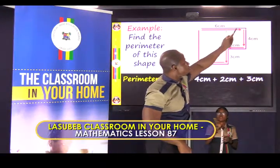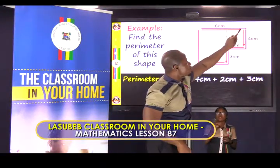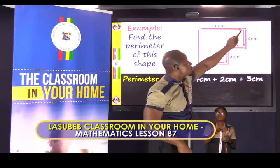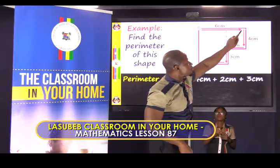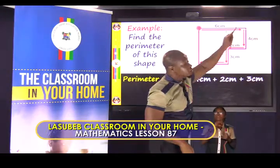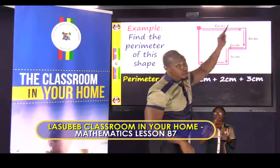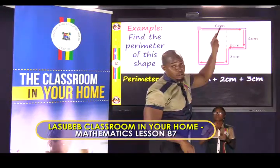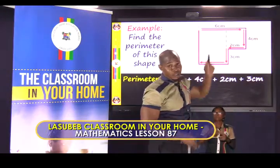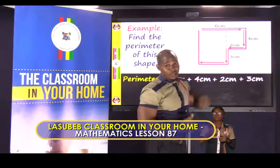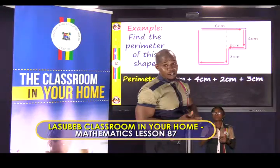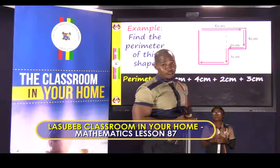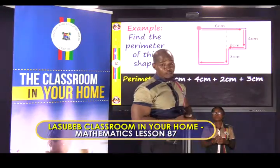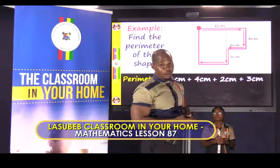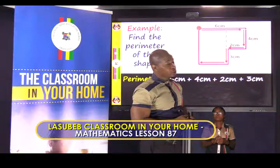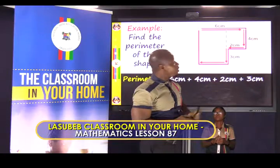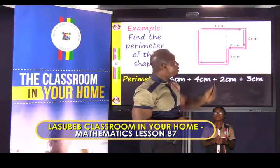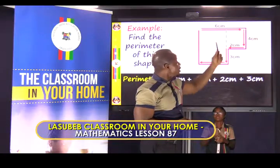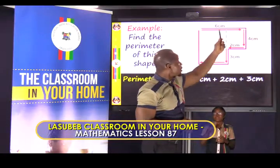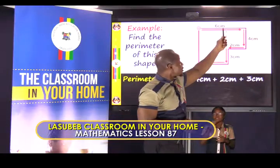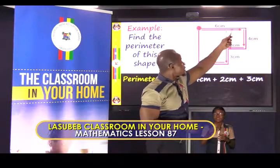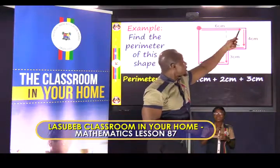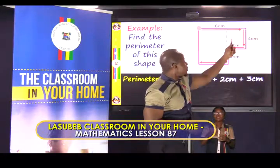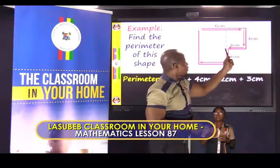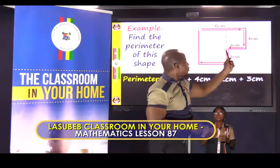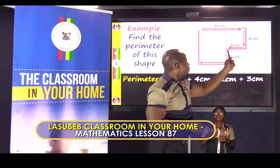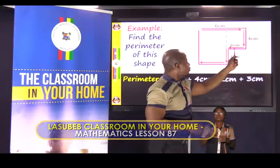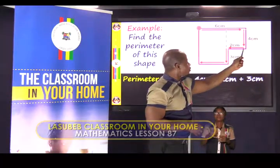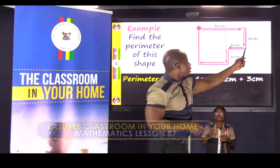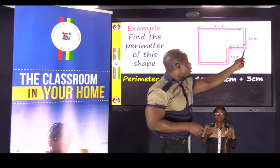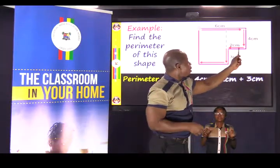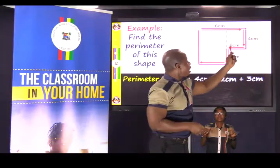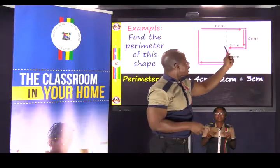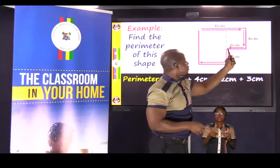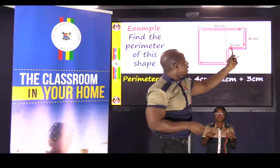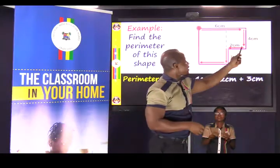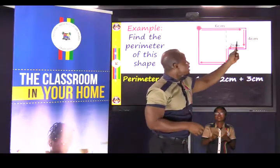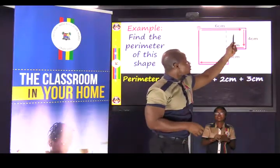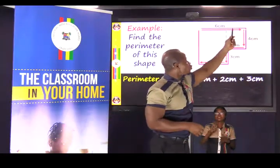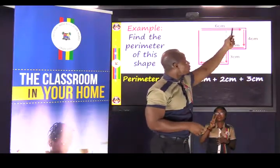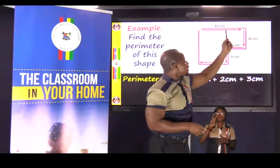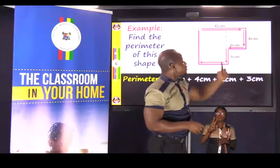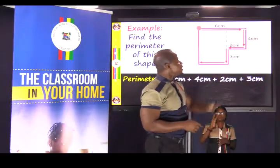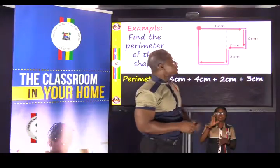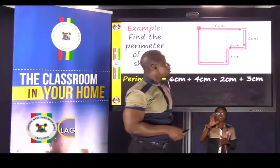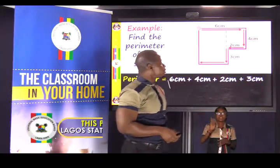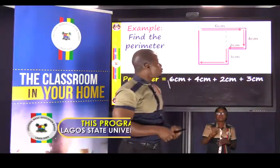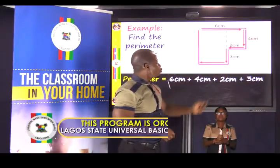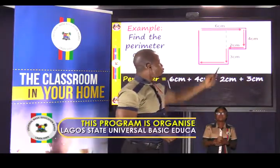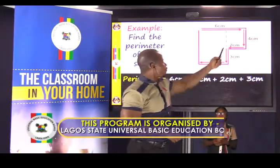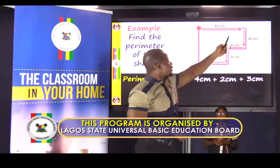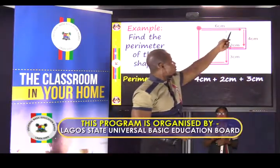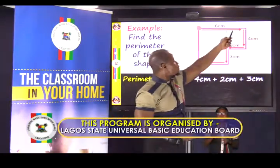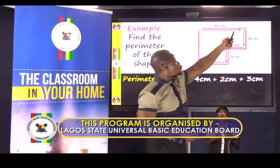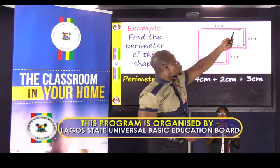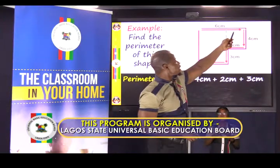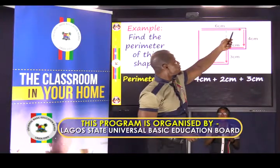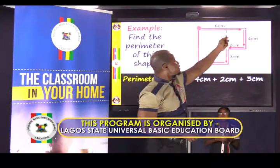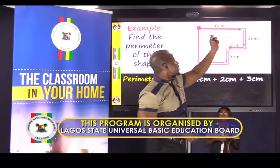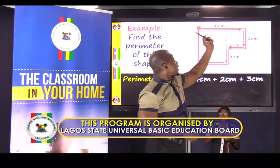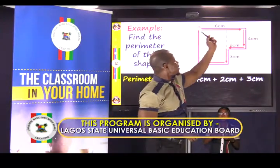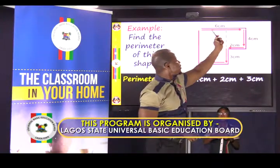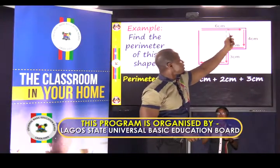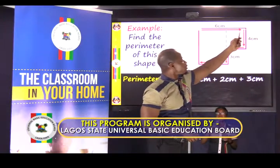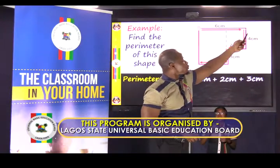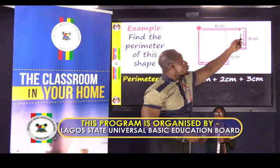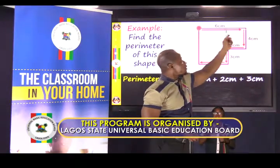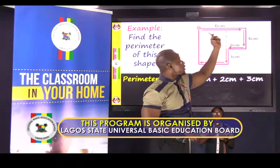to here is what? From here to here is the same as from here to here. And that is 2 centimeters. So if this place is 2